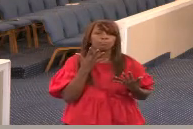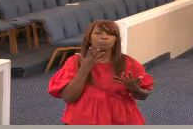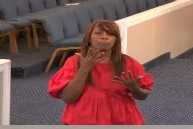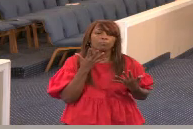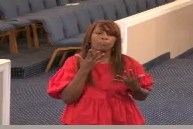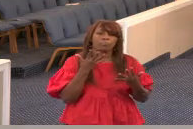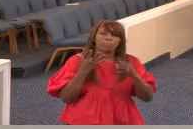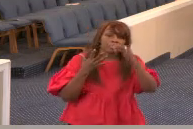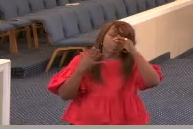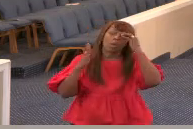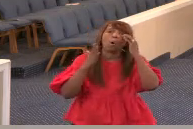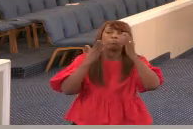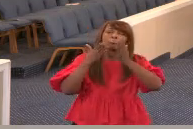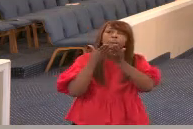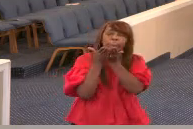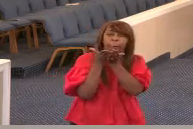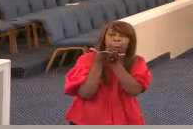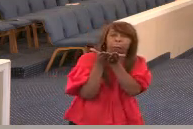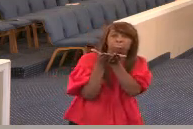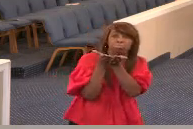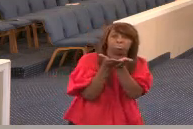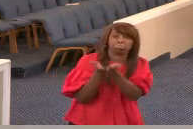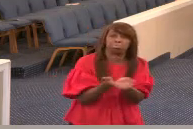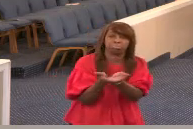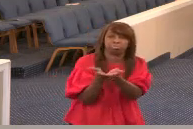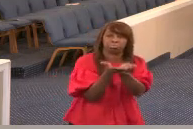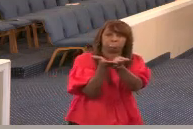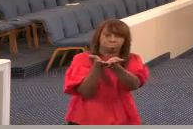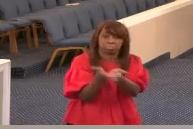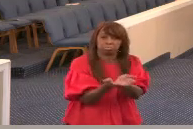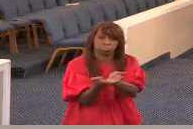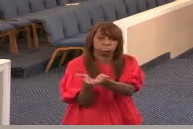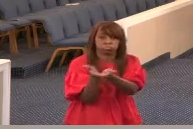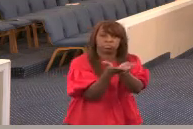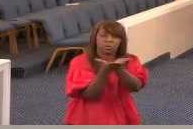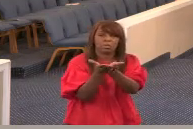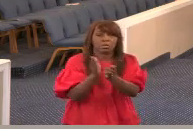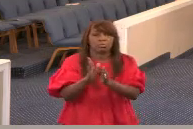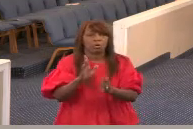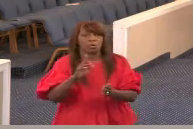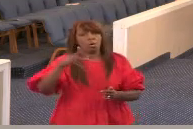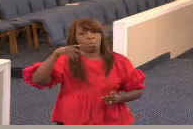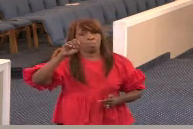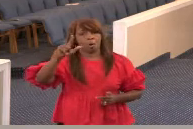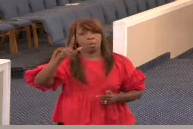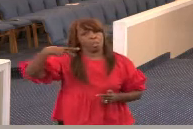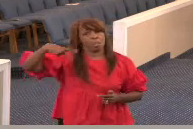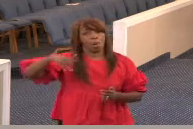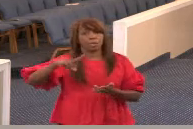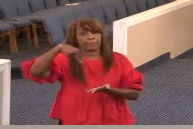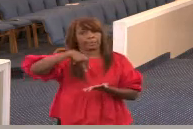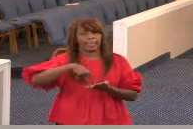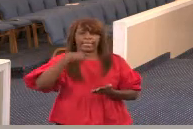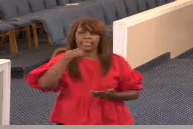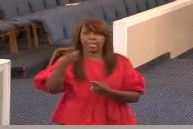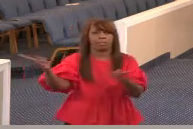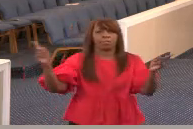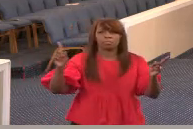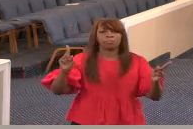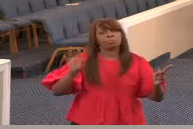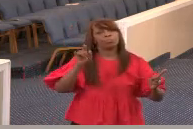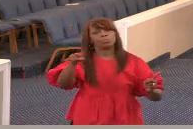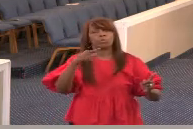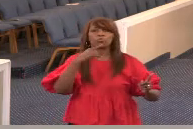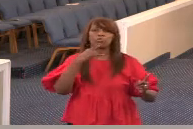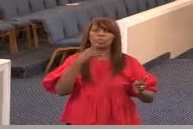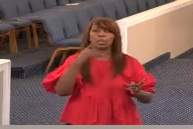But after long absence, Paul stood forth in the midst of them and said, Sirs, ye should have